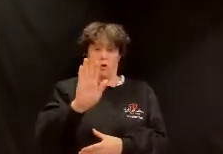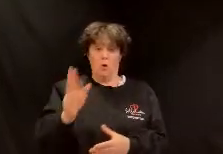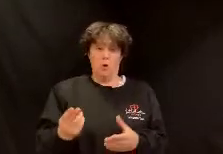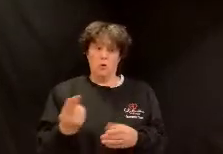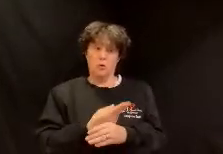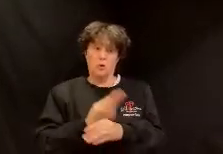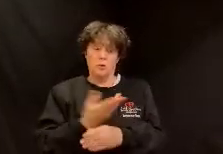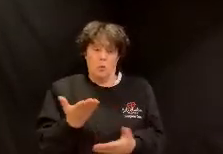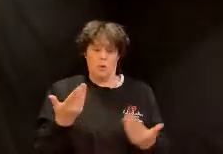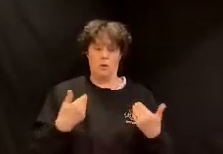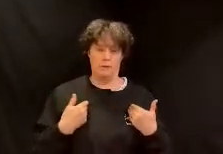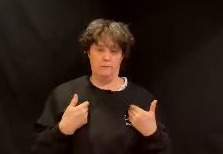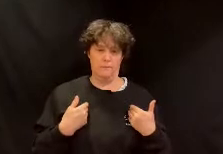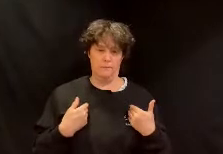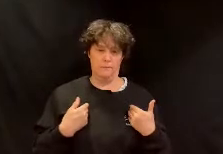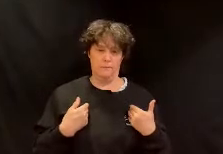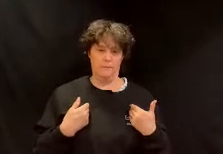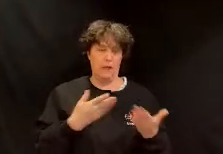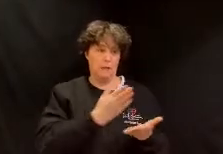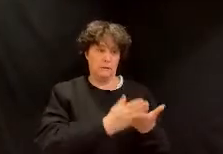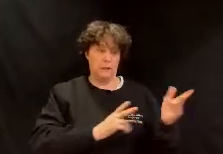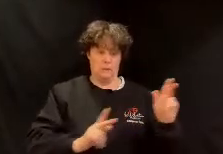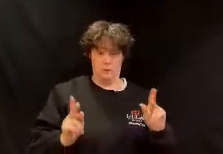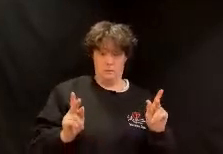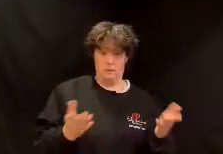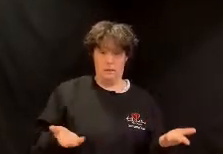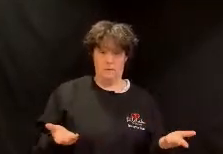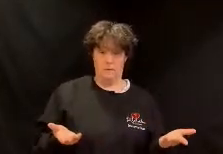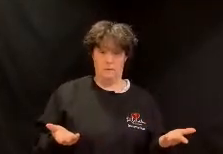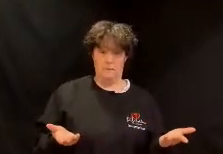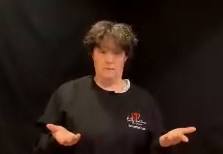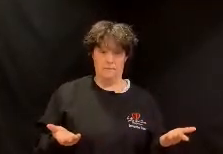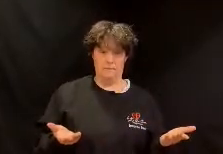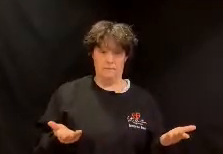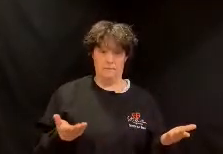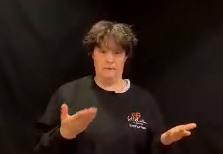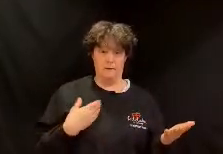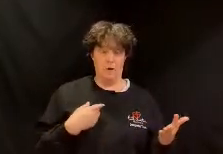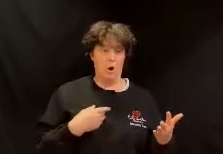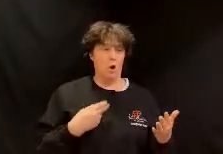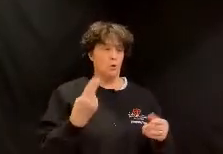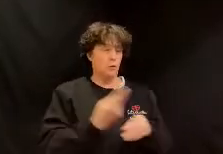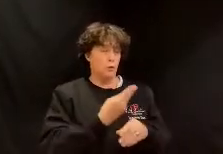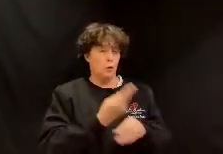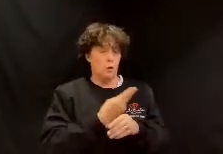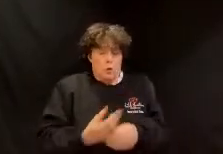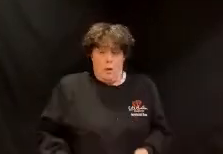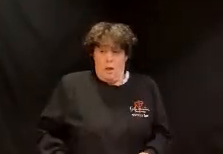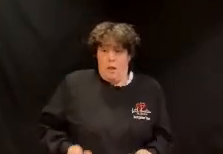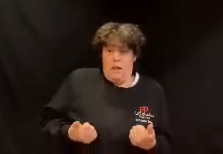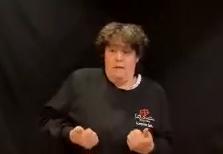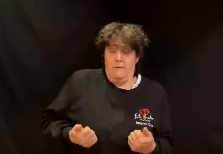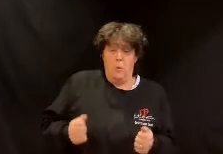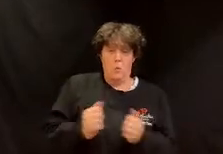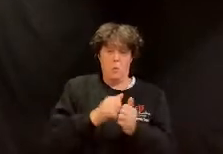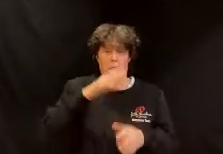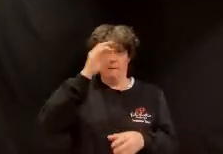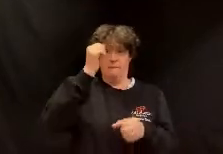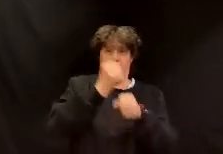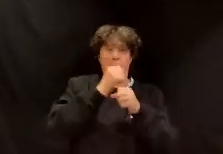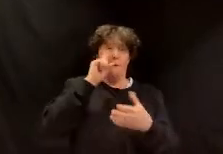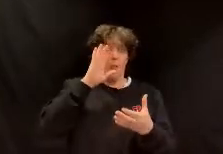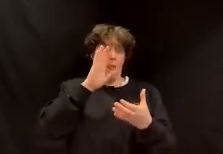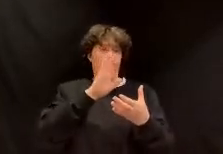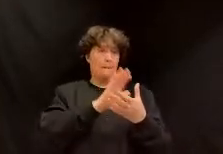got. Listen, some of you guys in this room are activating your faith. You're living by your faith, man. You're believing God and speaking